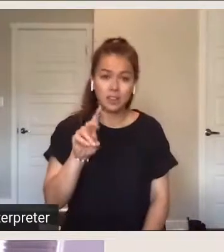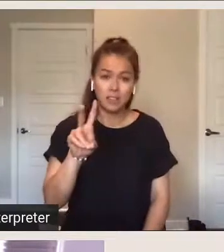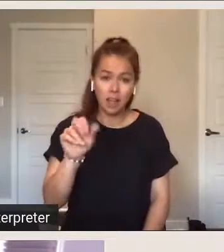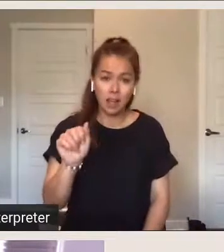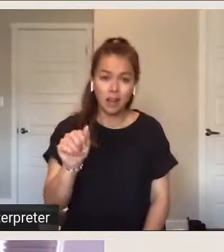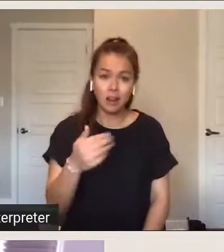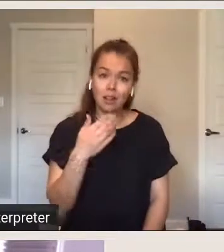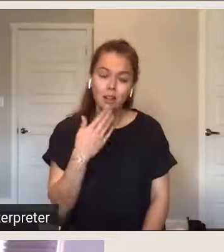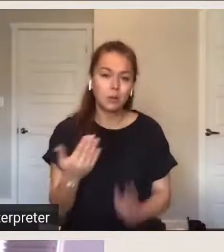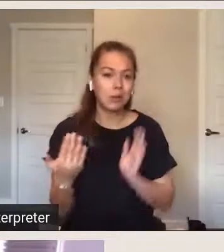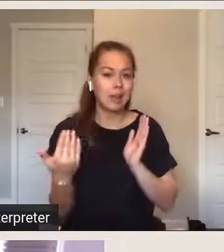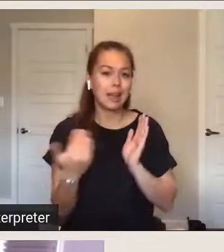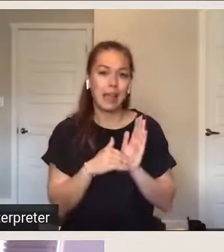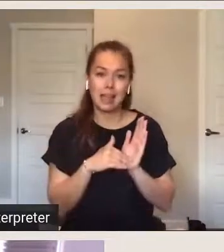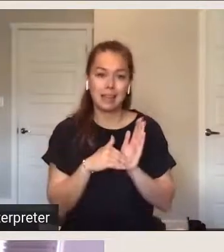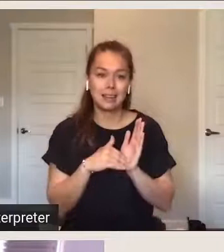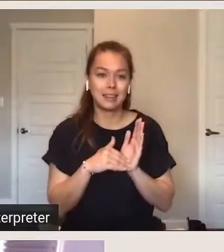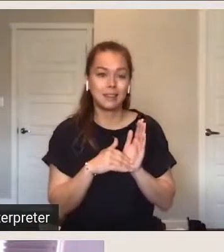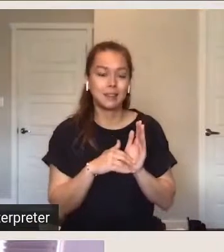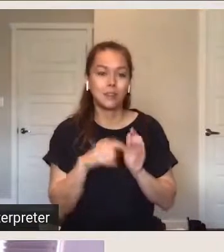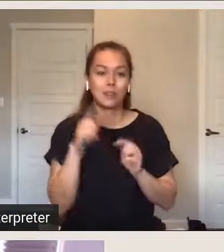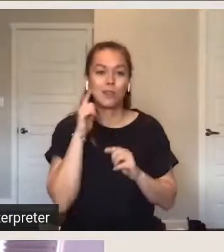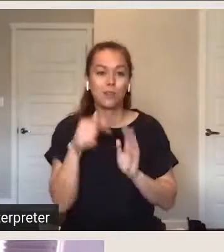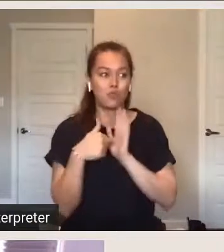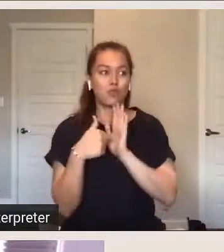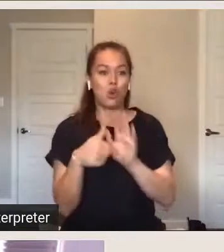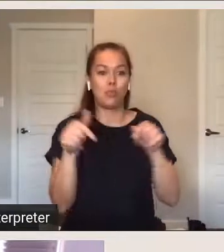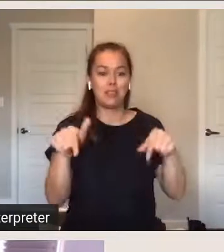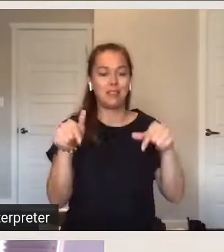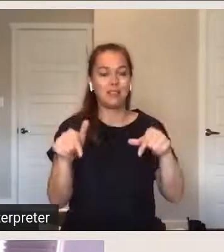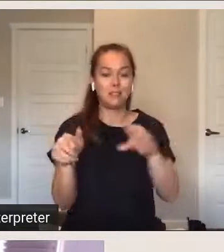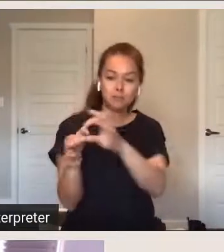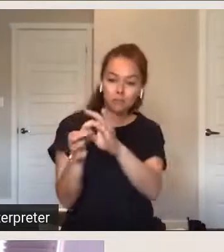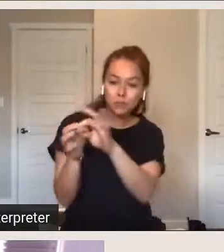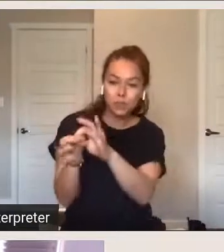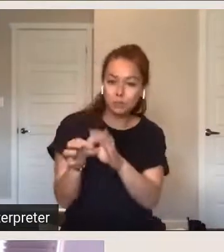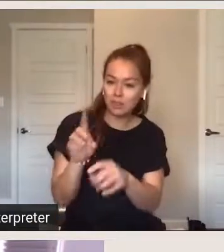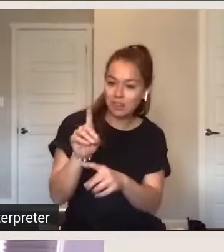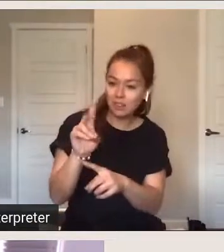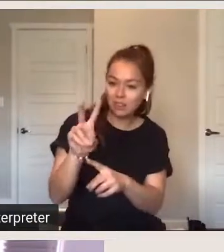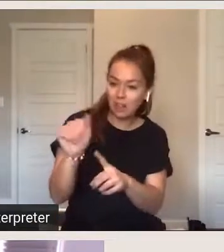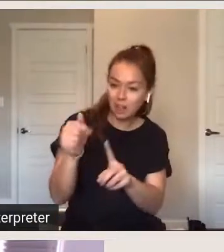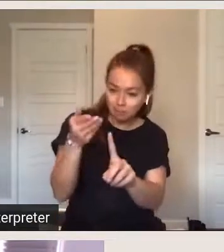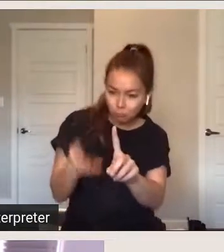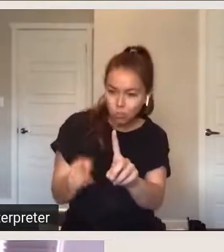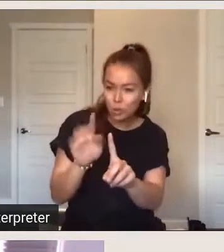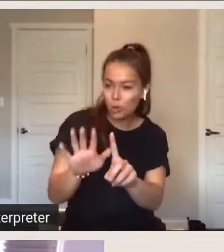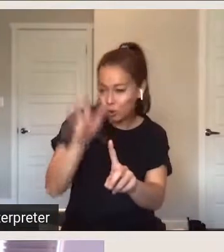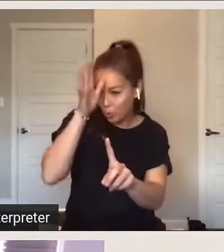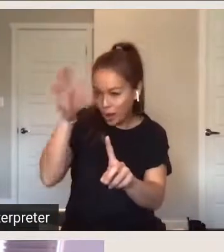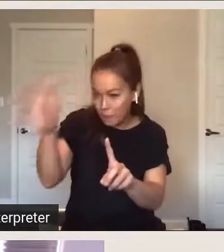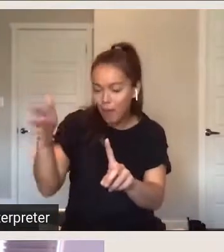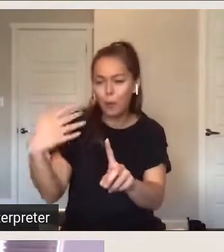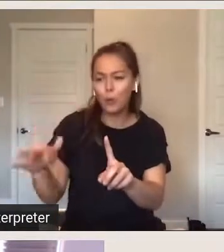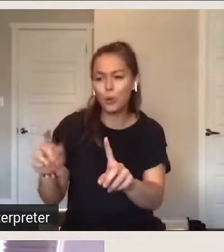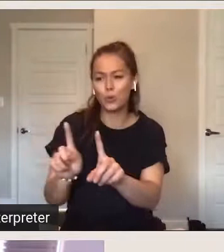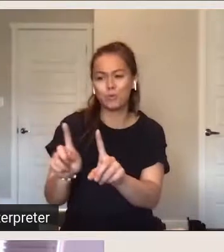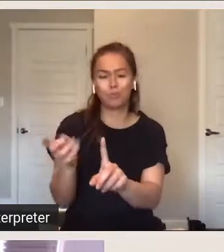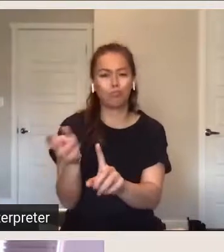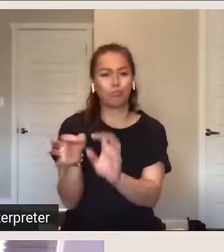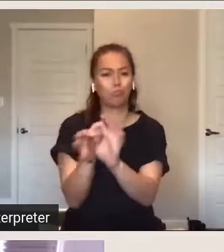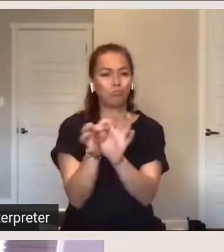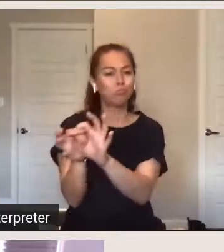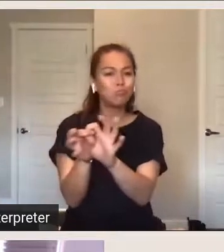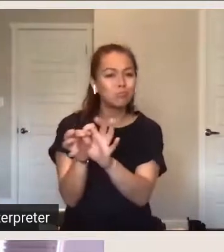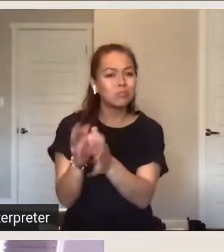us see this little snapshot of your relationship with your grandfather. I think it's really rare to see